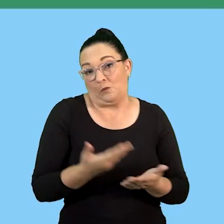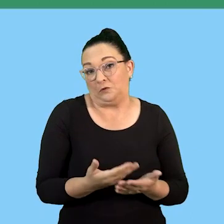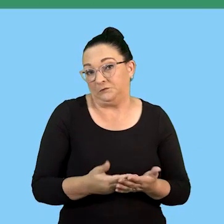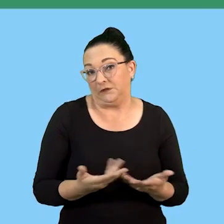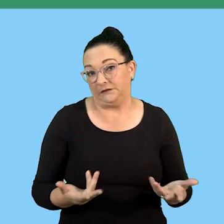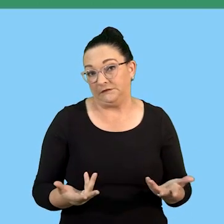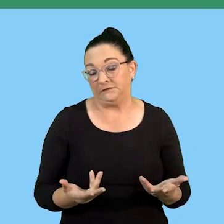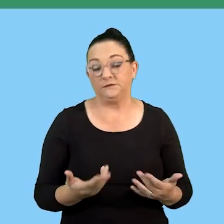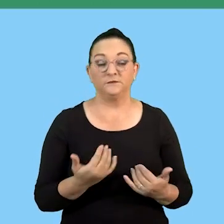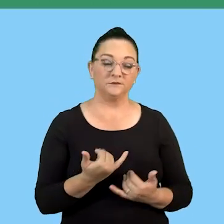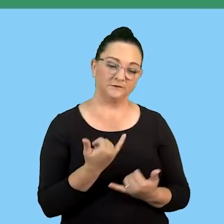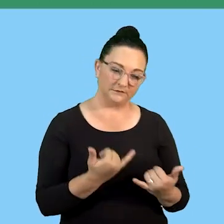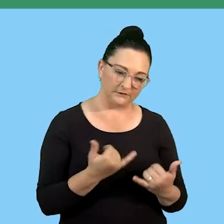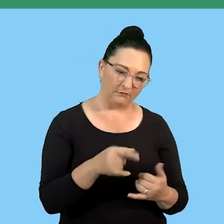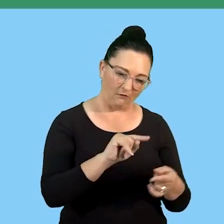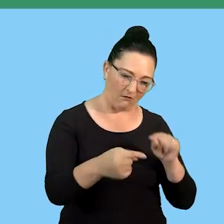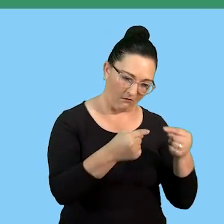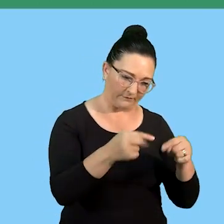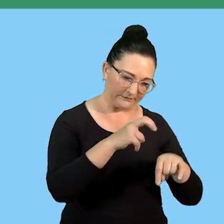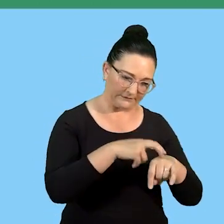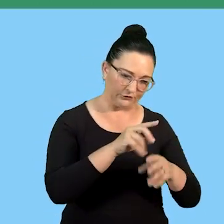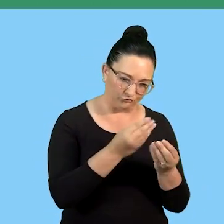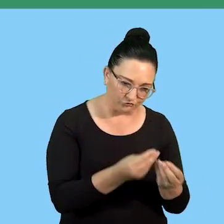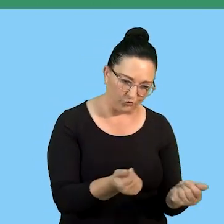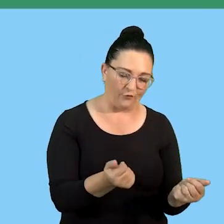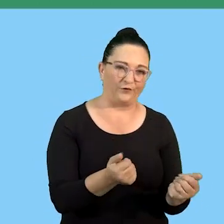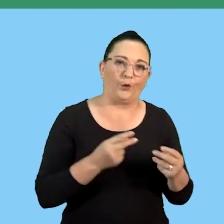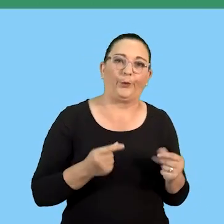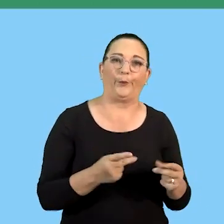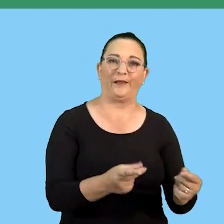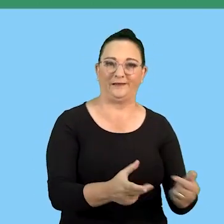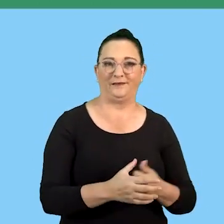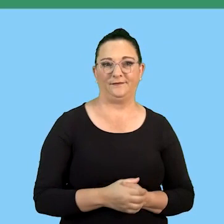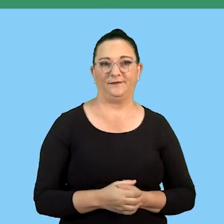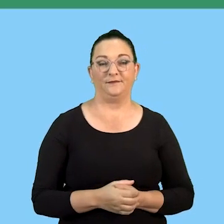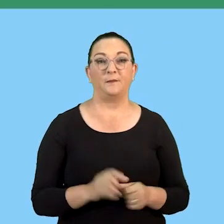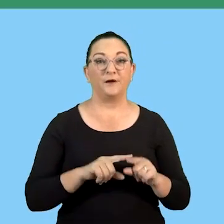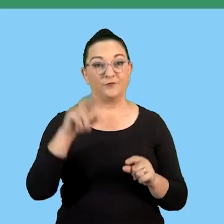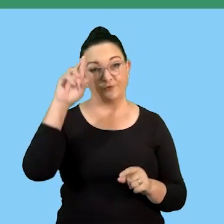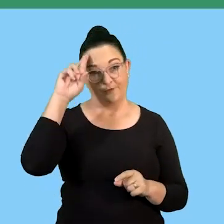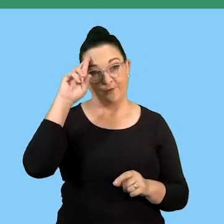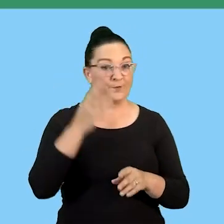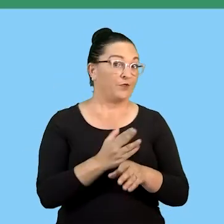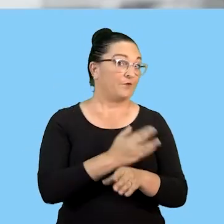and organizing to resolve conflict as quickly as possible. Remember, before the ad break, we did say